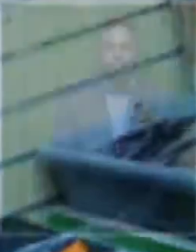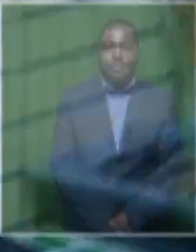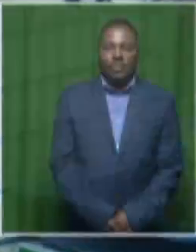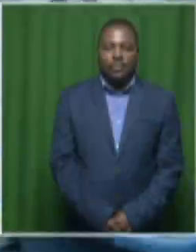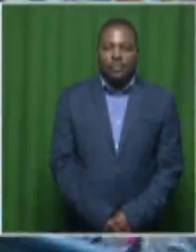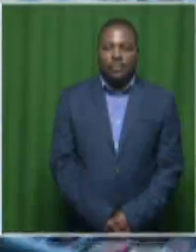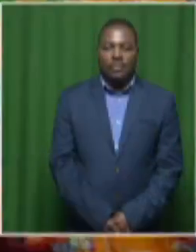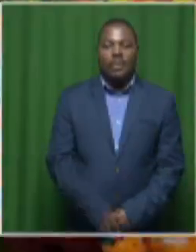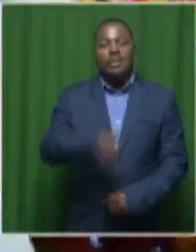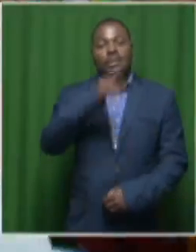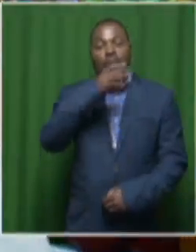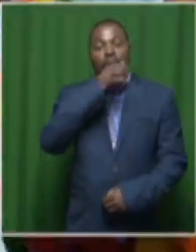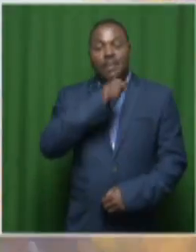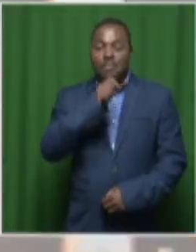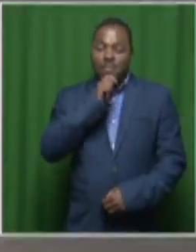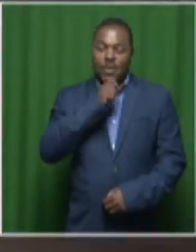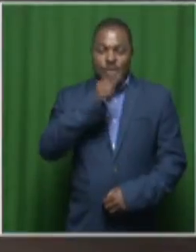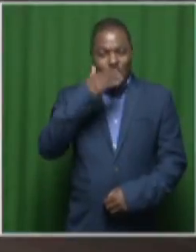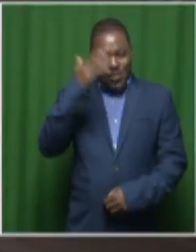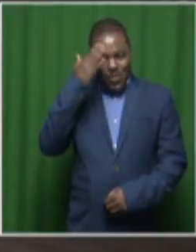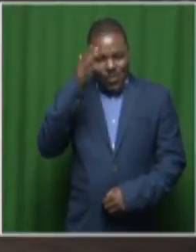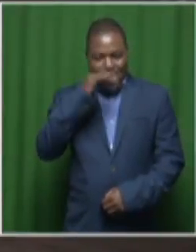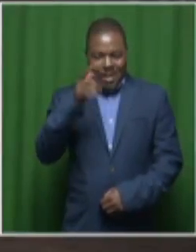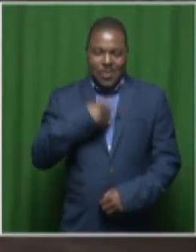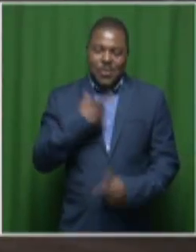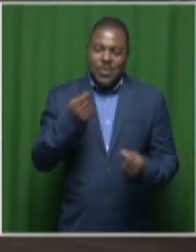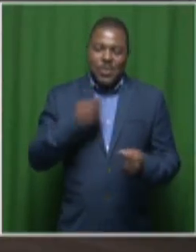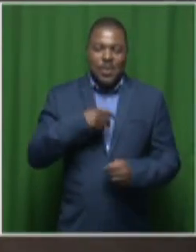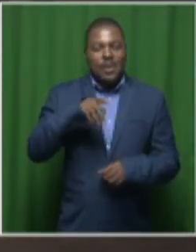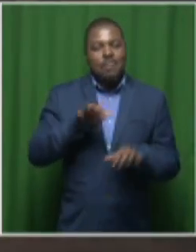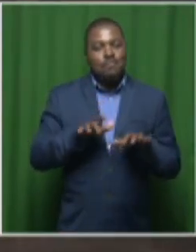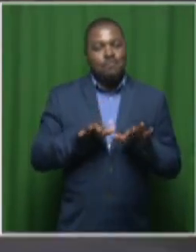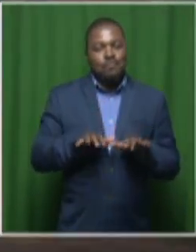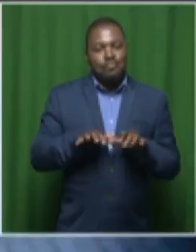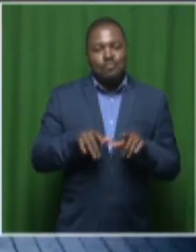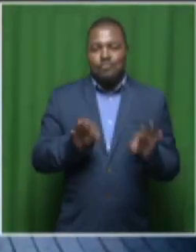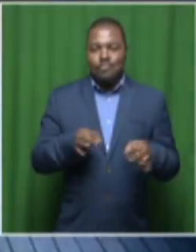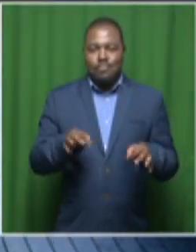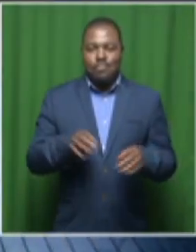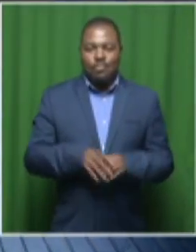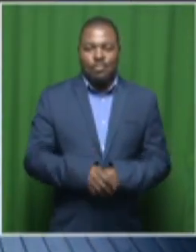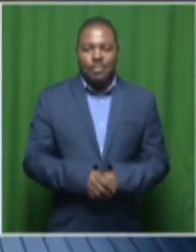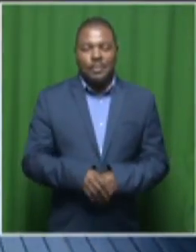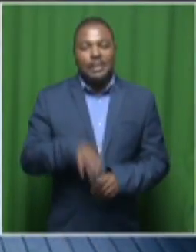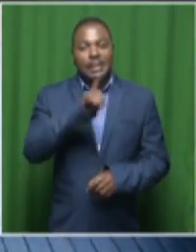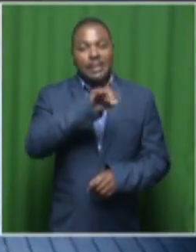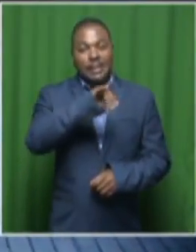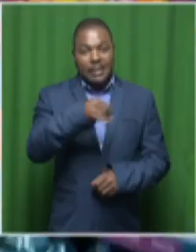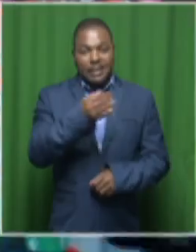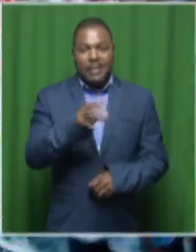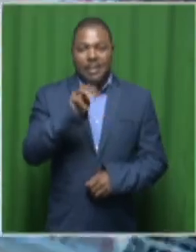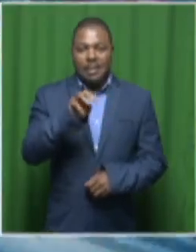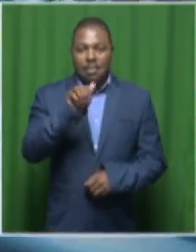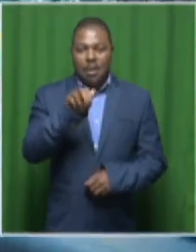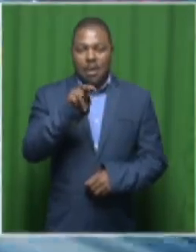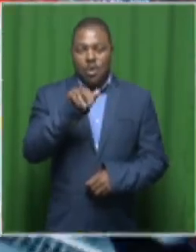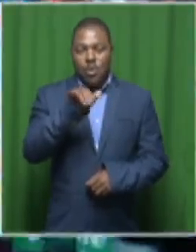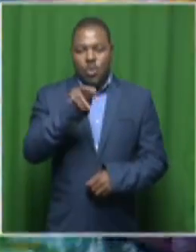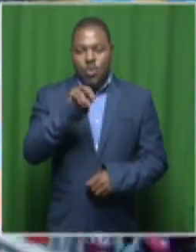It's a Saturday morning, and you know what to do. We kokota piano, and we have South African music producer and DJ Tumelo Manyoni, popularly known